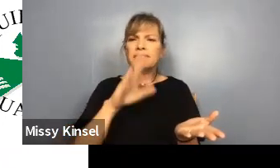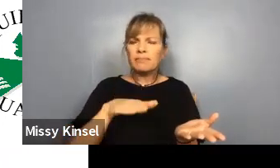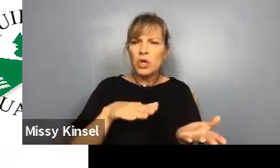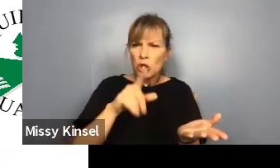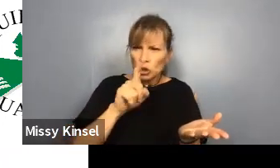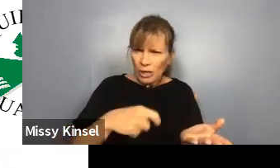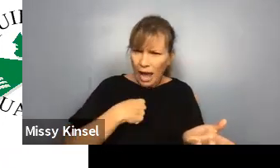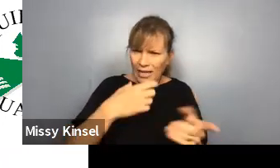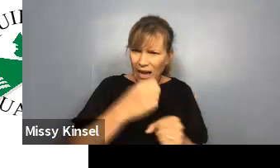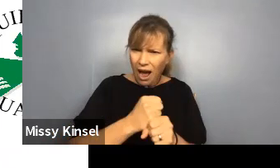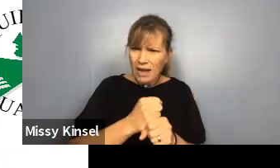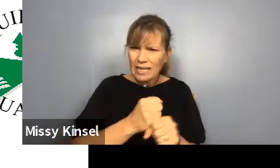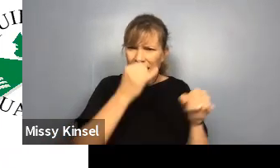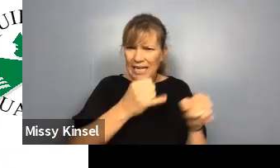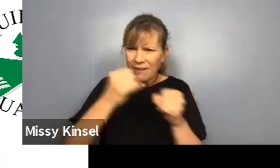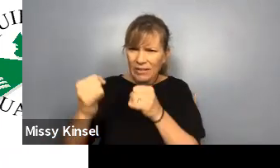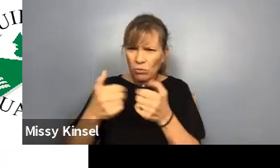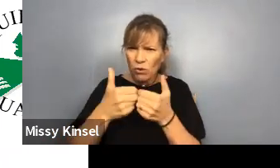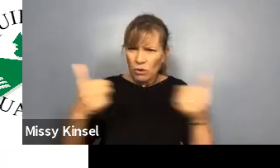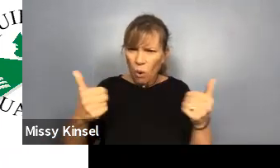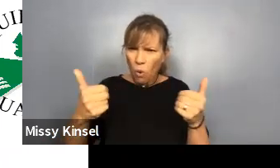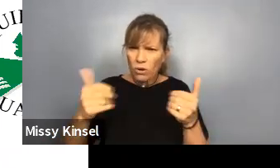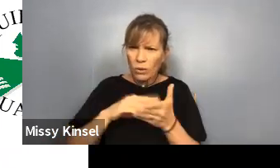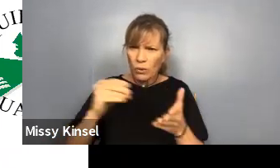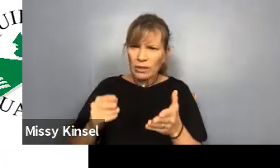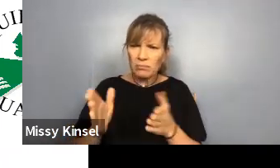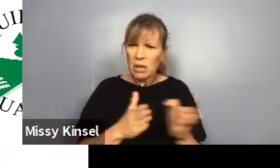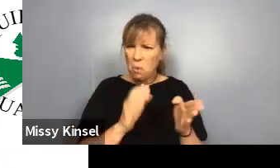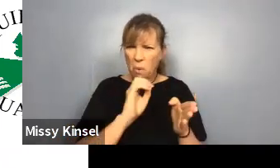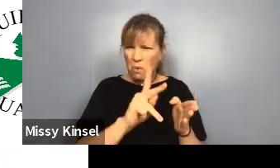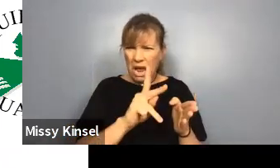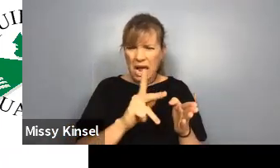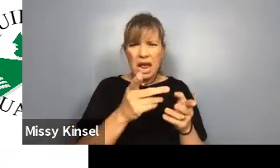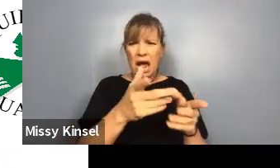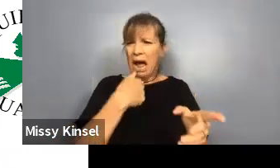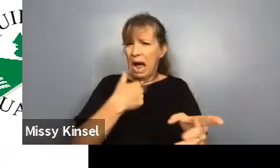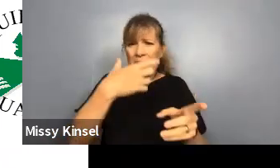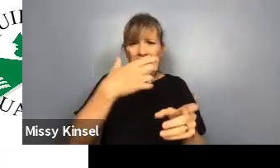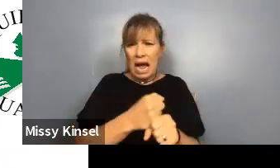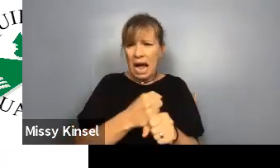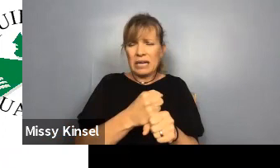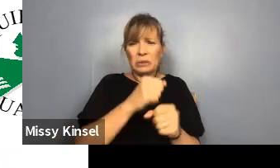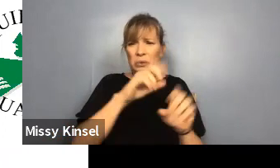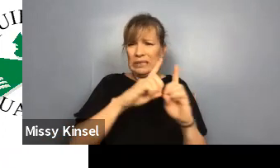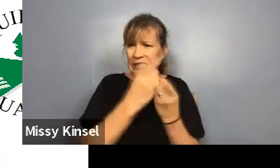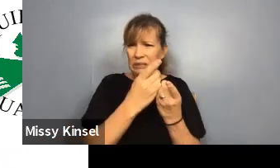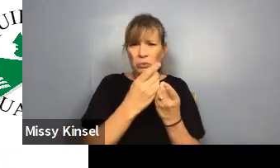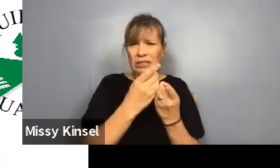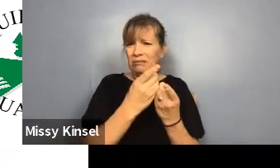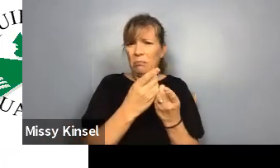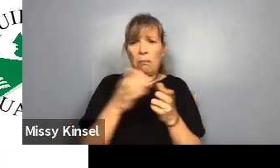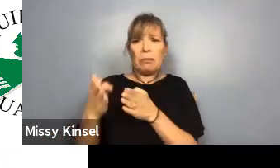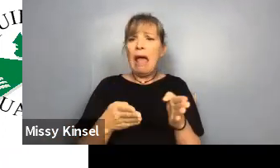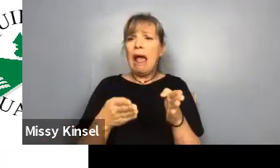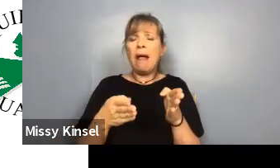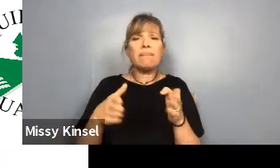received an individualized remote learning plan, or is it okay that they just received something from the district that covered